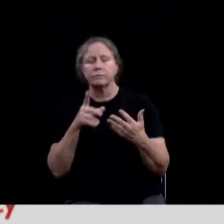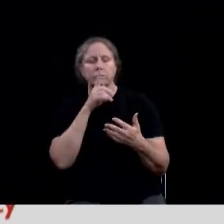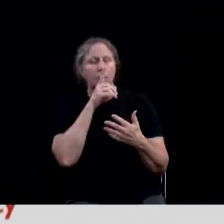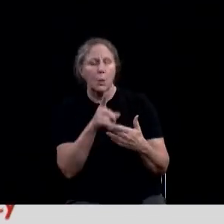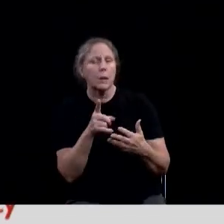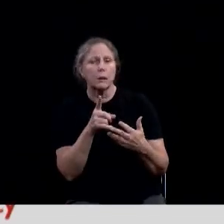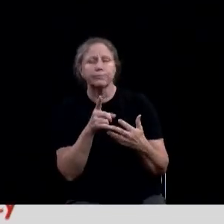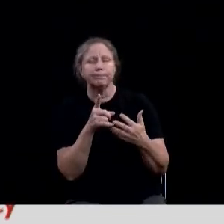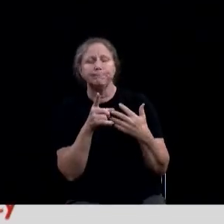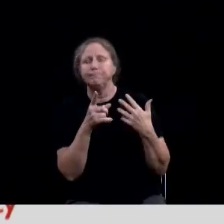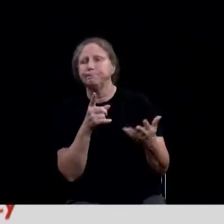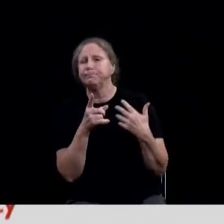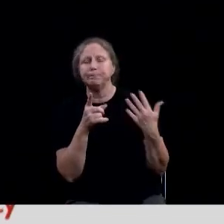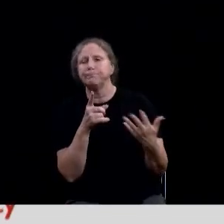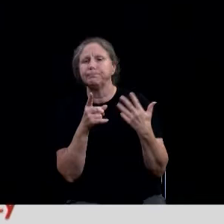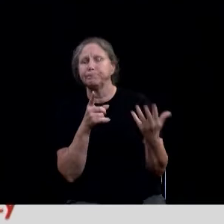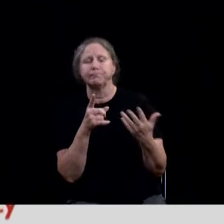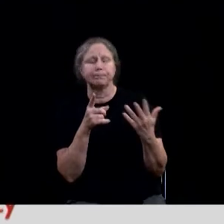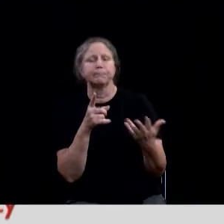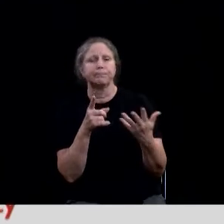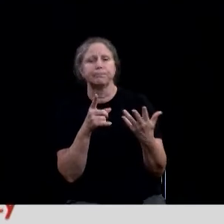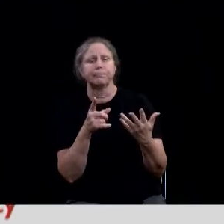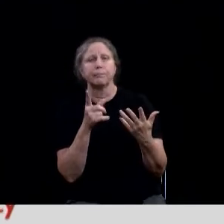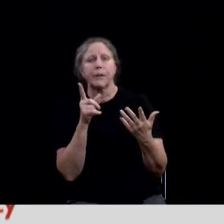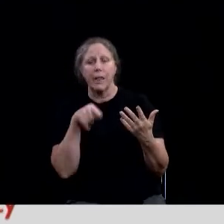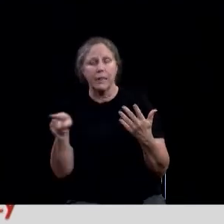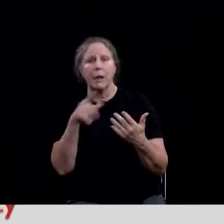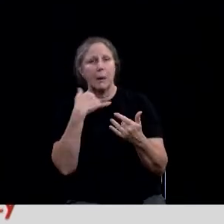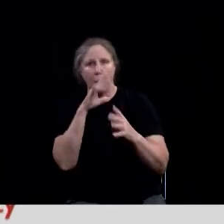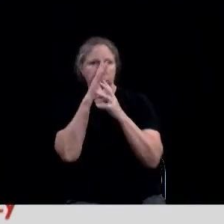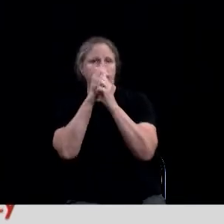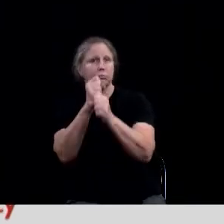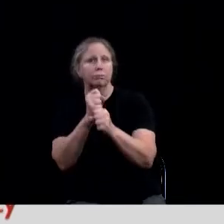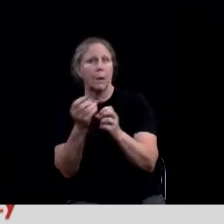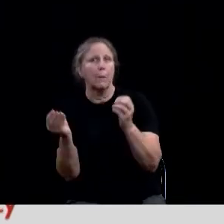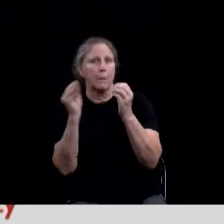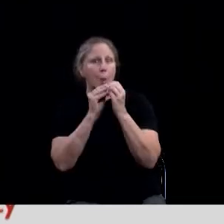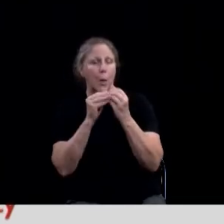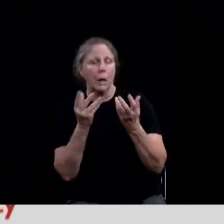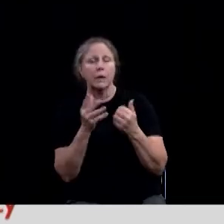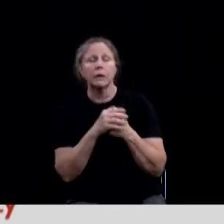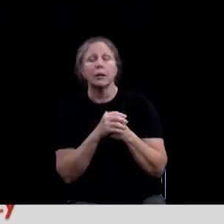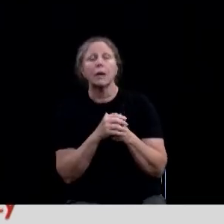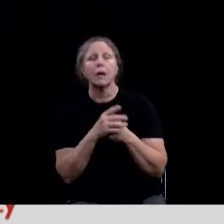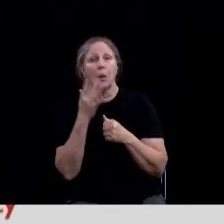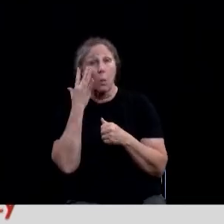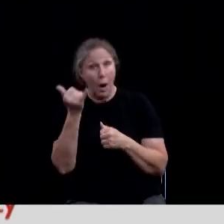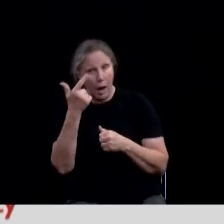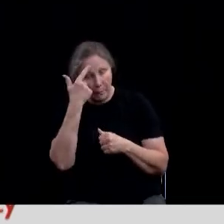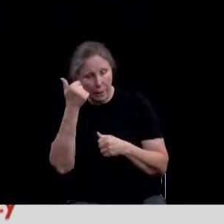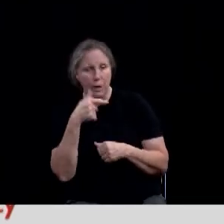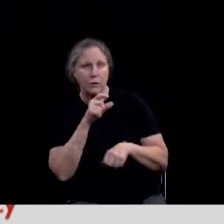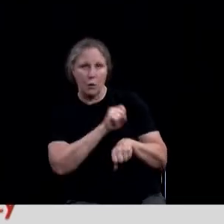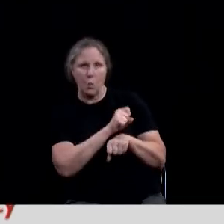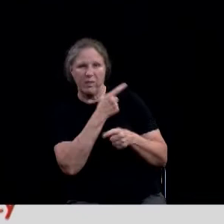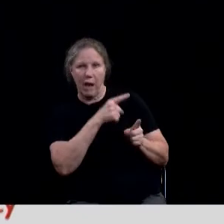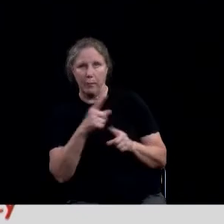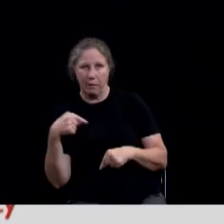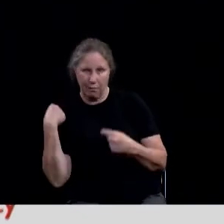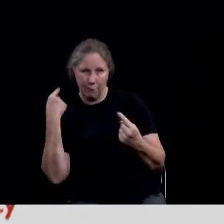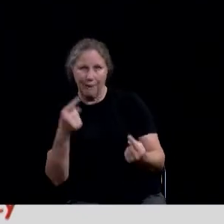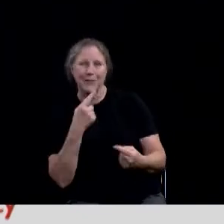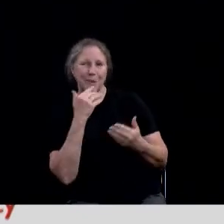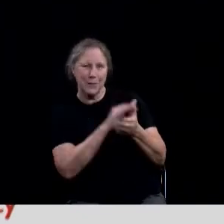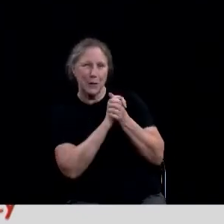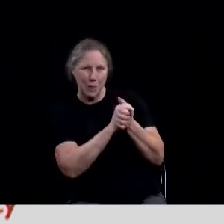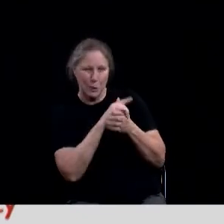attraction that it will become even more so because of the work that is taking place. And so really congratulations. And I'm very excited